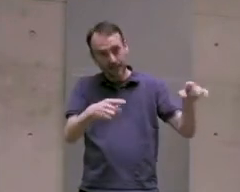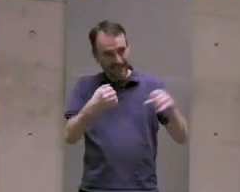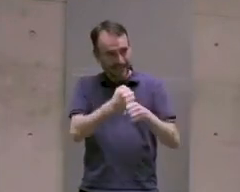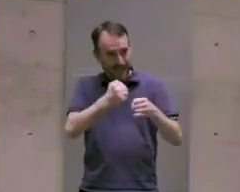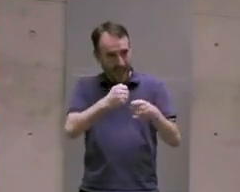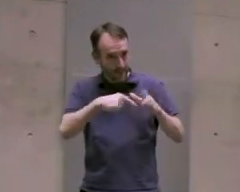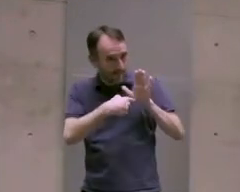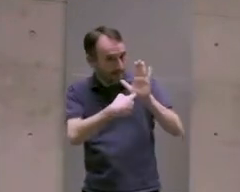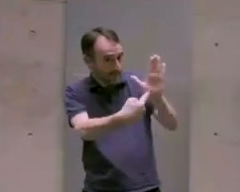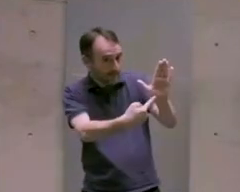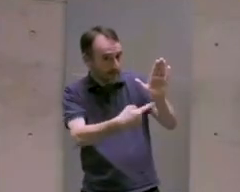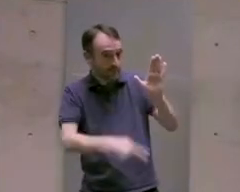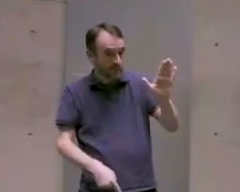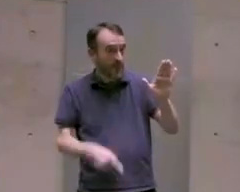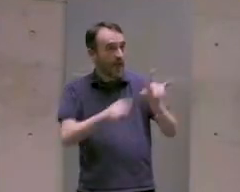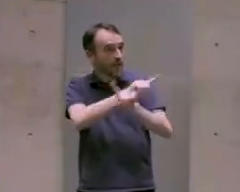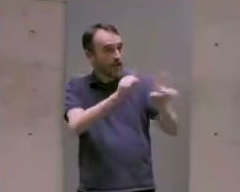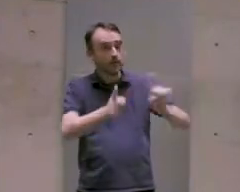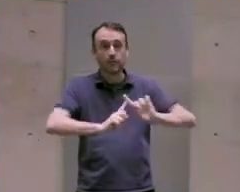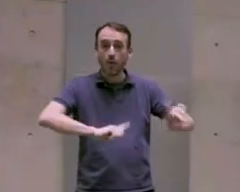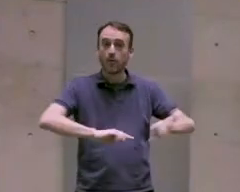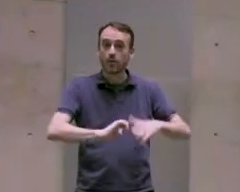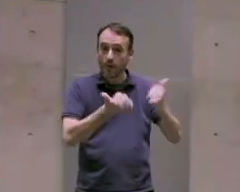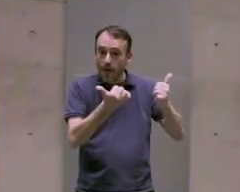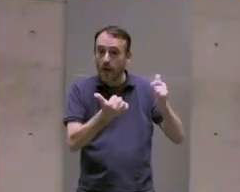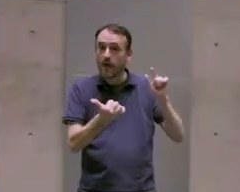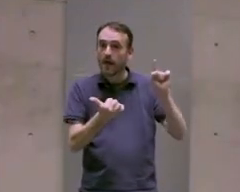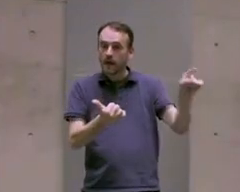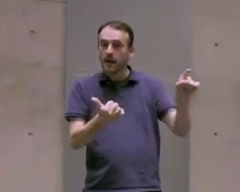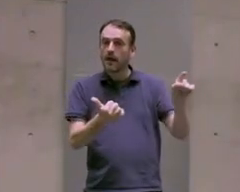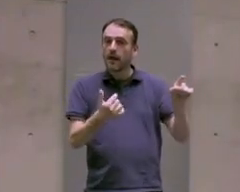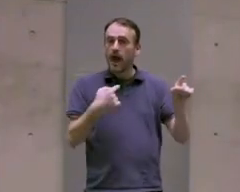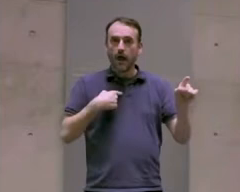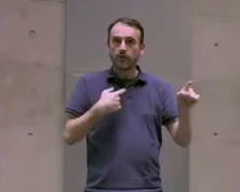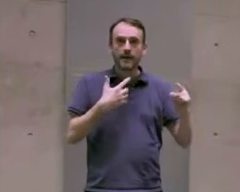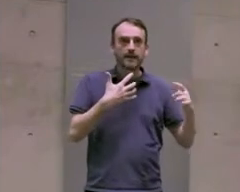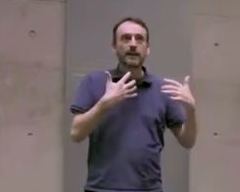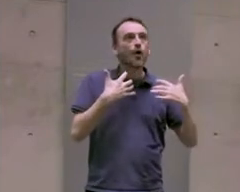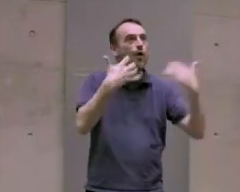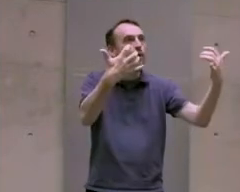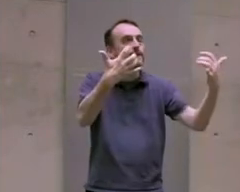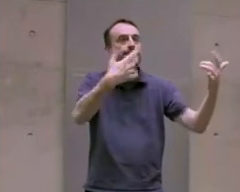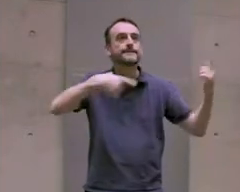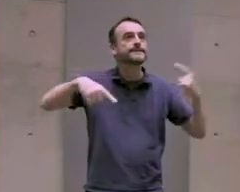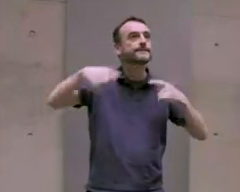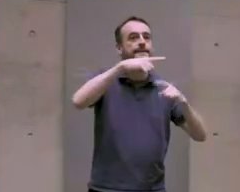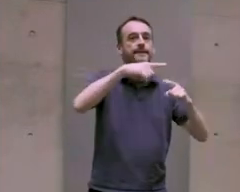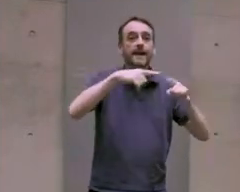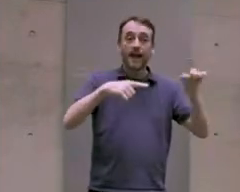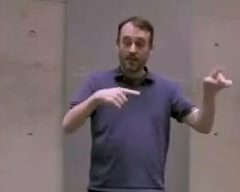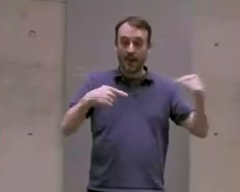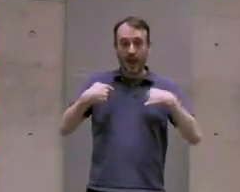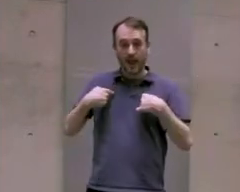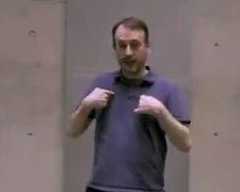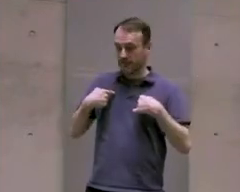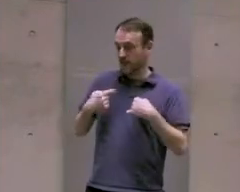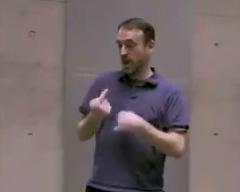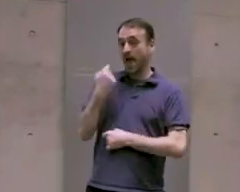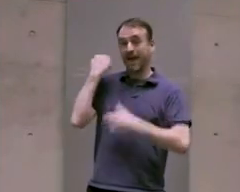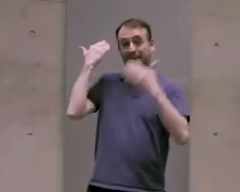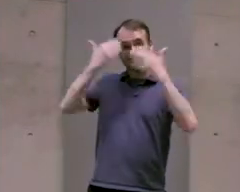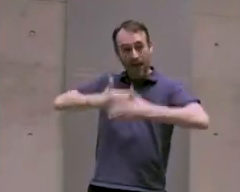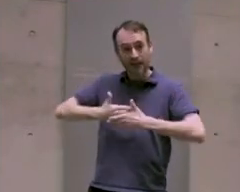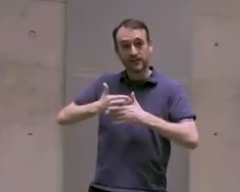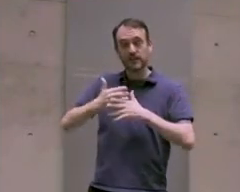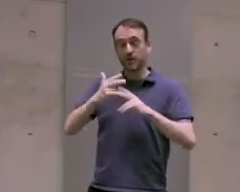and saw what we were doing, did respond kind of well to it. And we did find that audience to the extent that I had to like tweet last night to tell